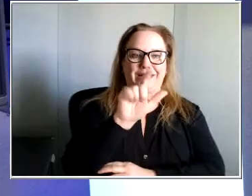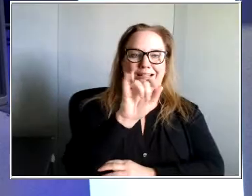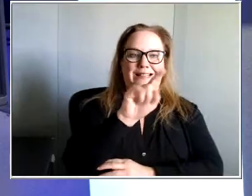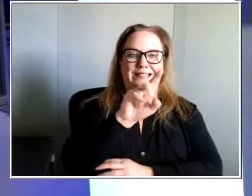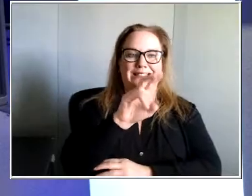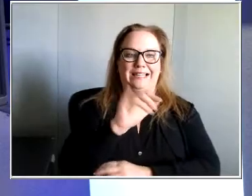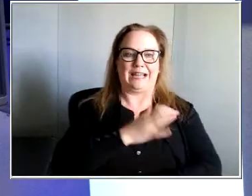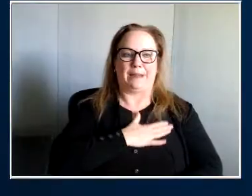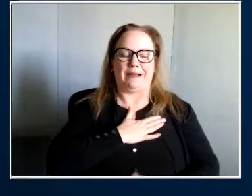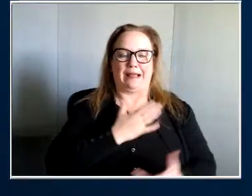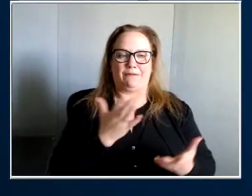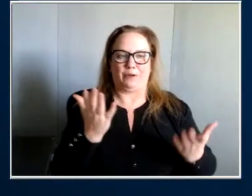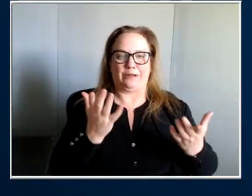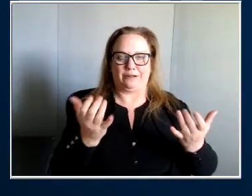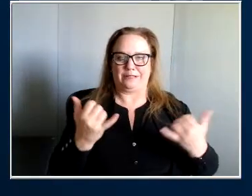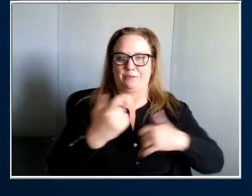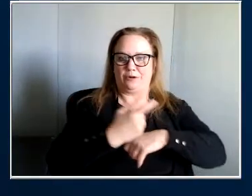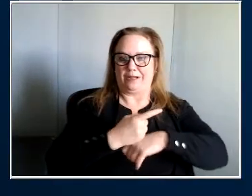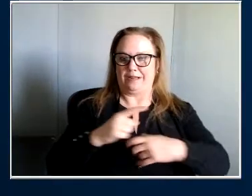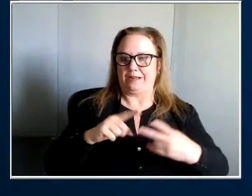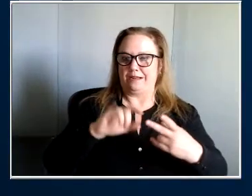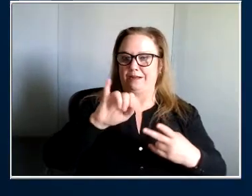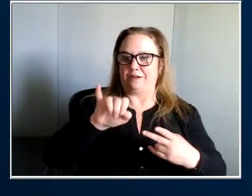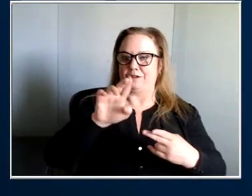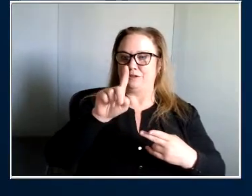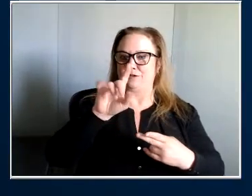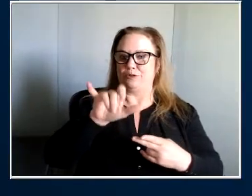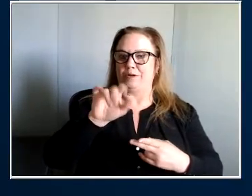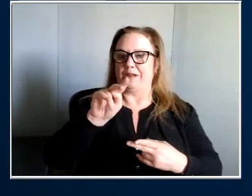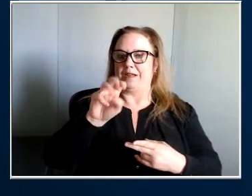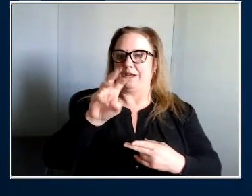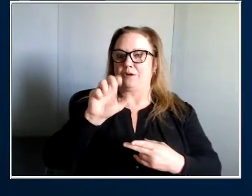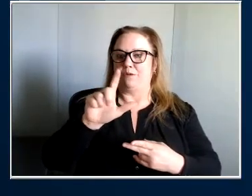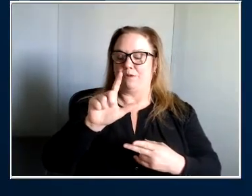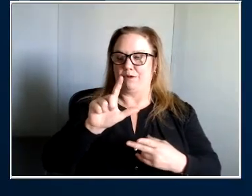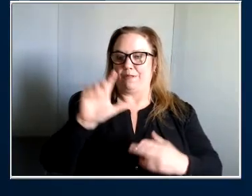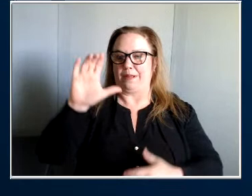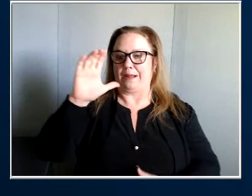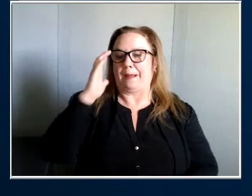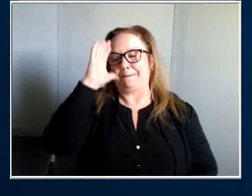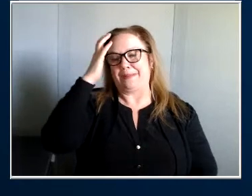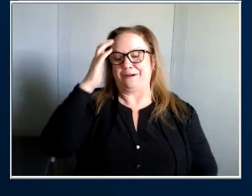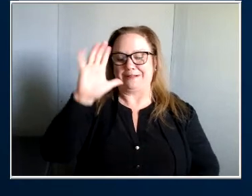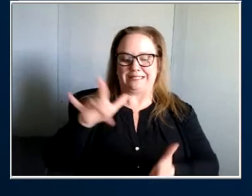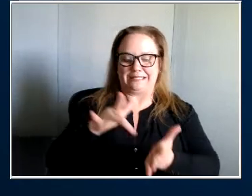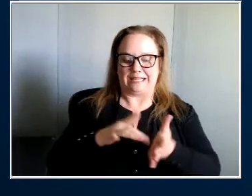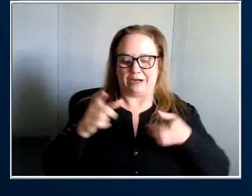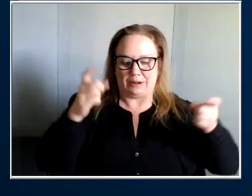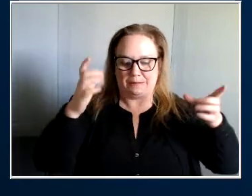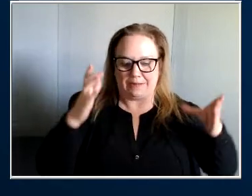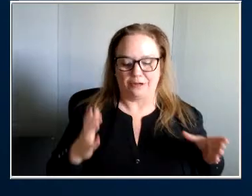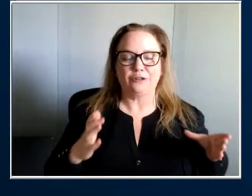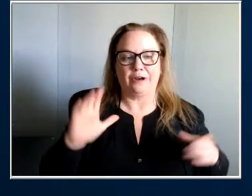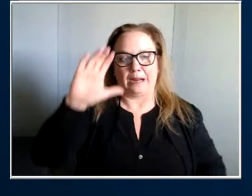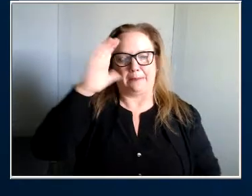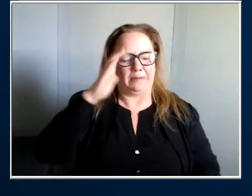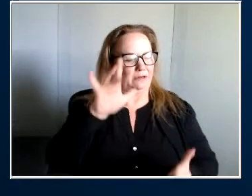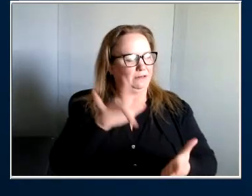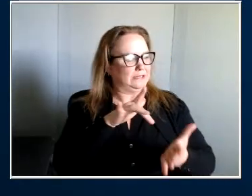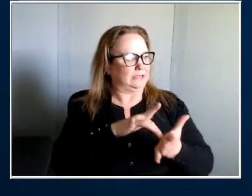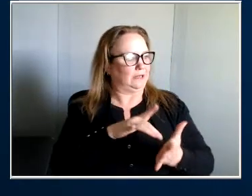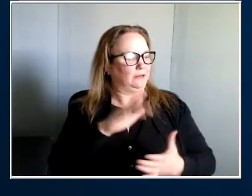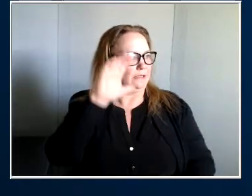Thank you. We also have Judy Newell, the Appearance Center Manager. Now, Appearance Center sounds like something you'd see